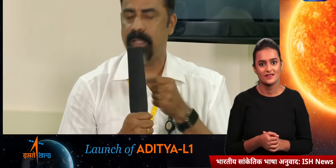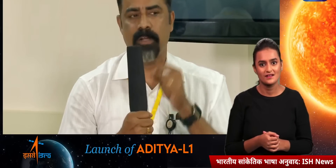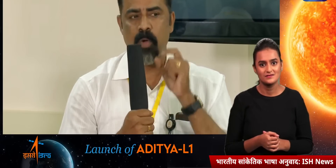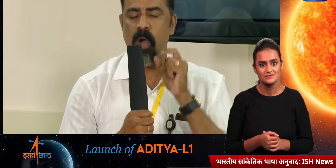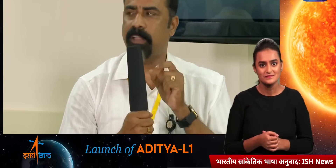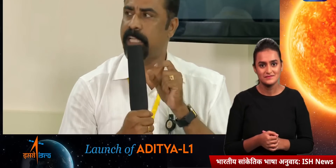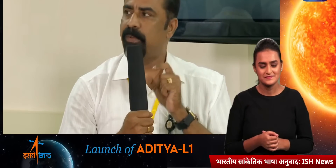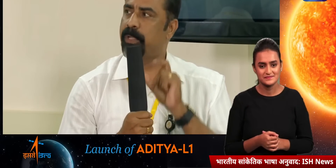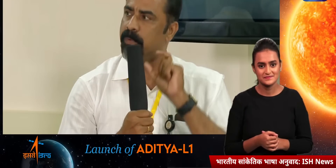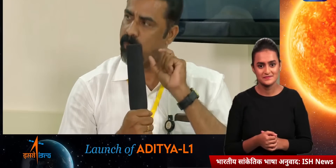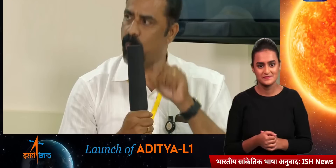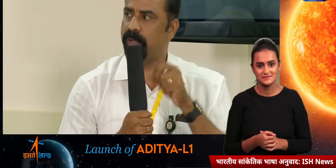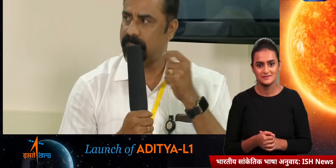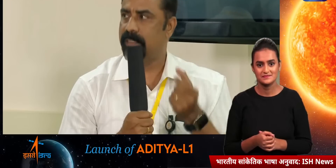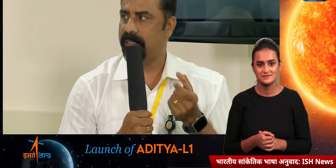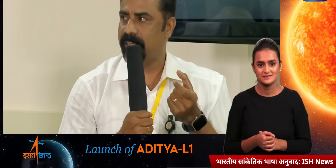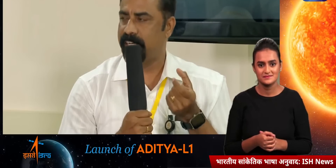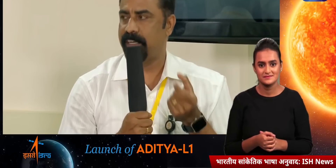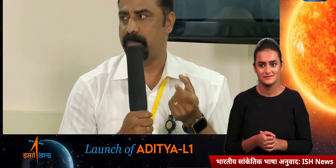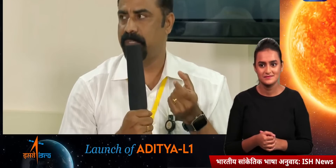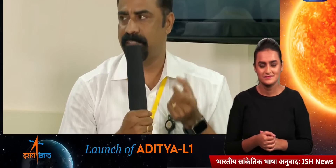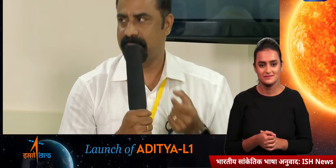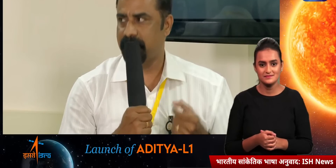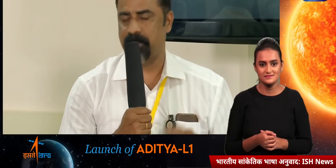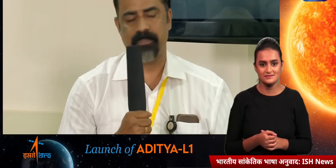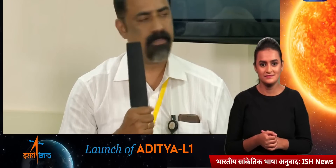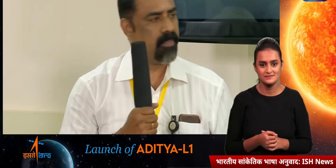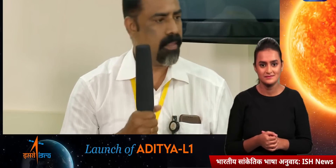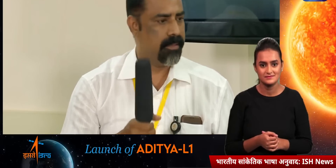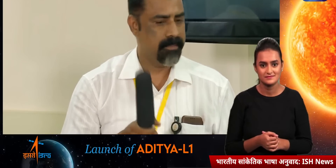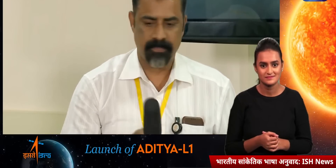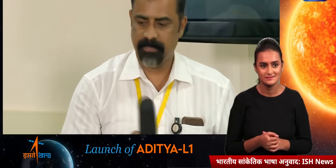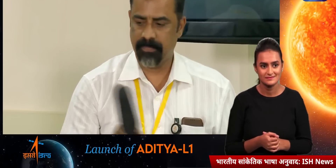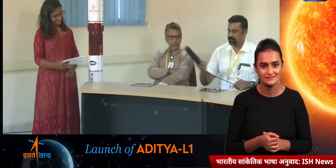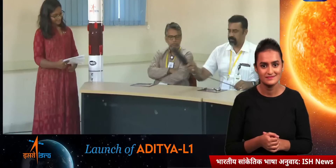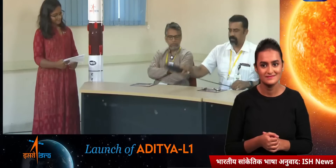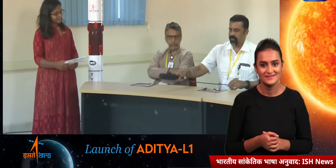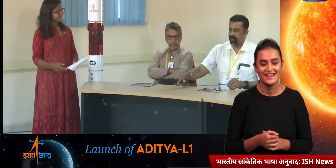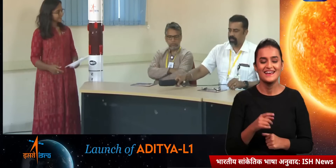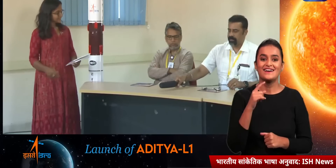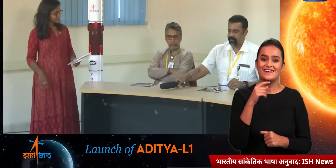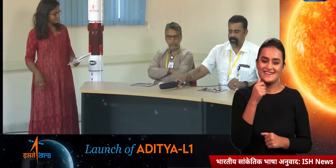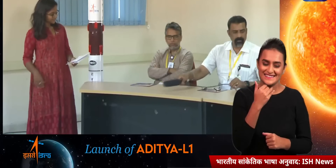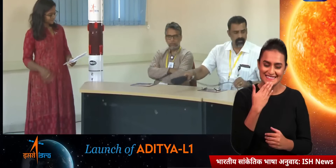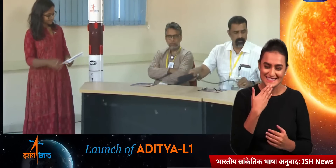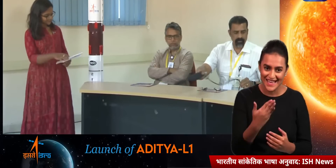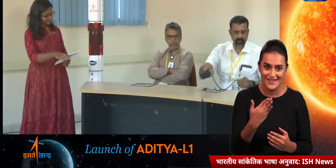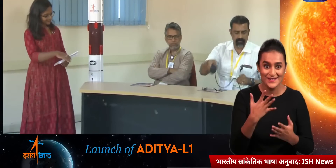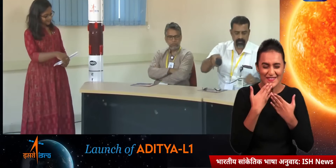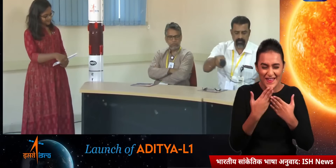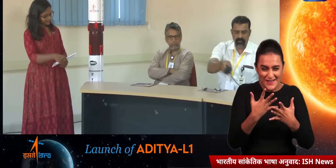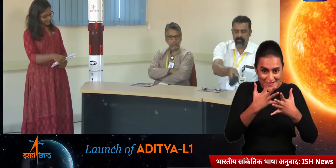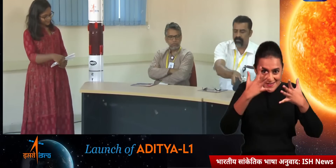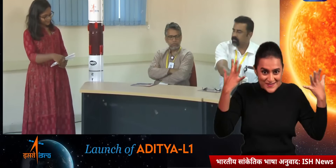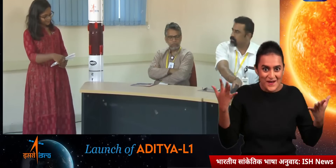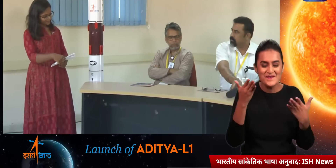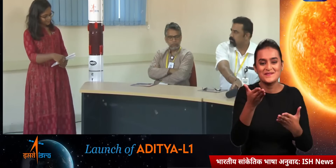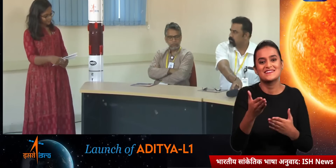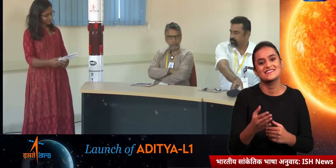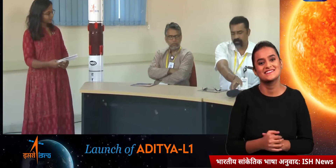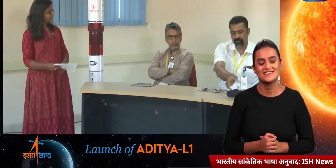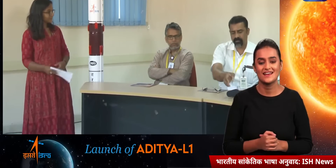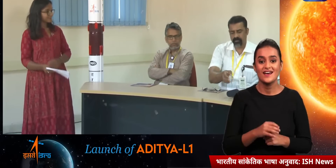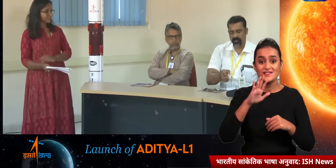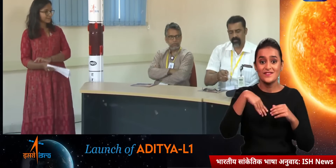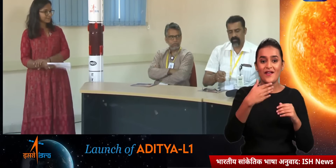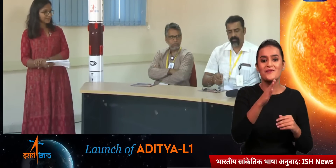moon. Now Aditya will give more detail about it. Yes. Thank you. Thank you, sir. Thank you so much for that, sir. And now we move on